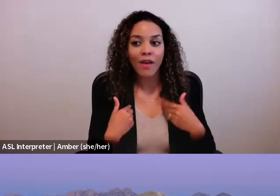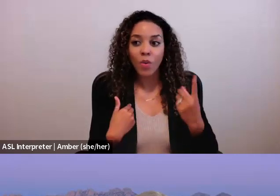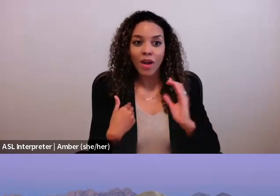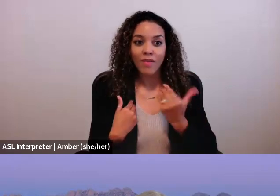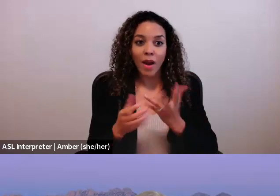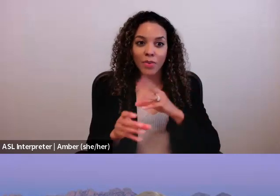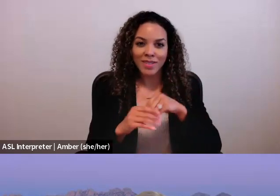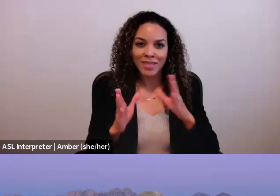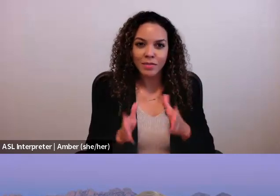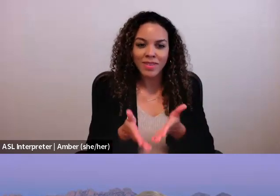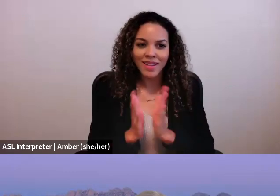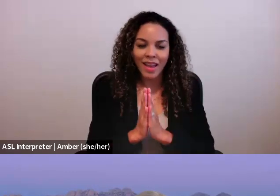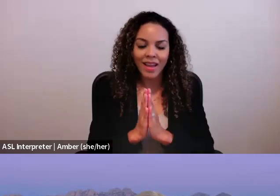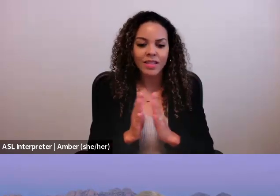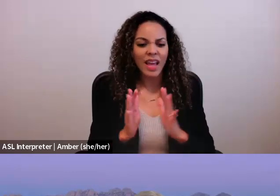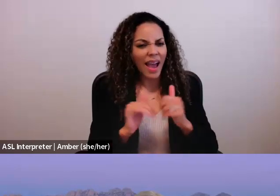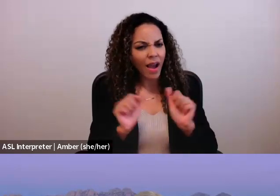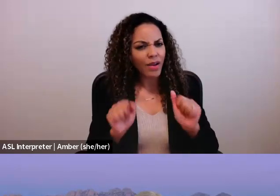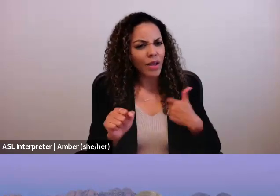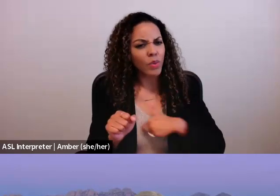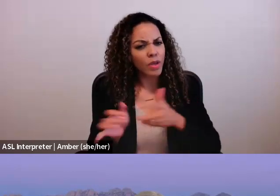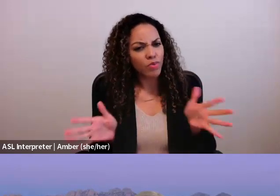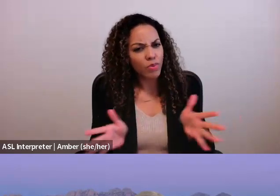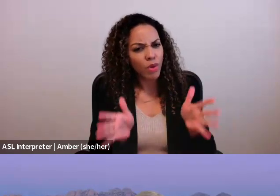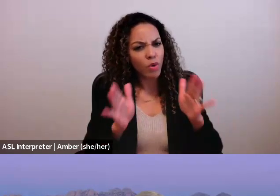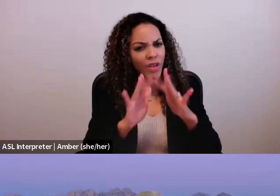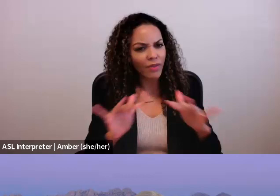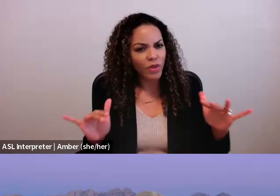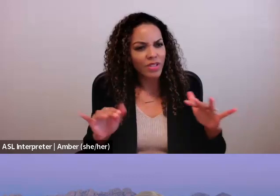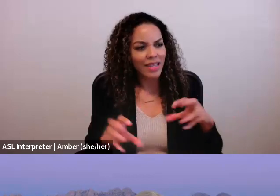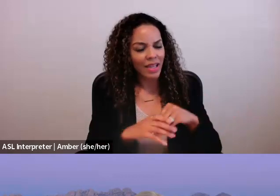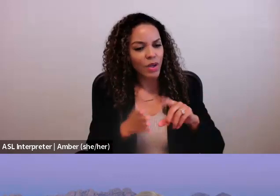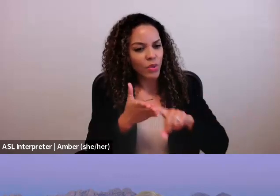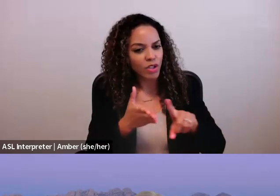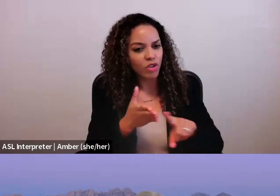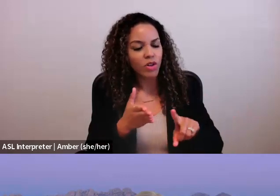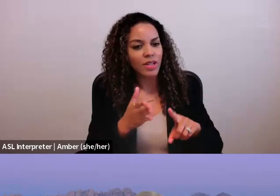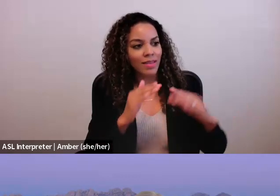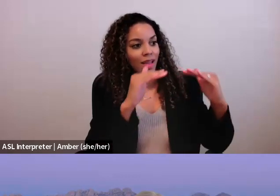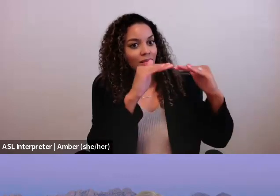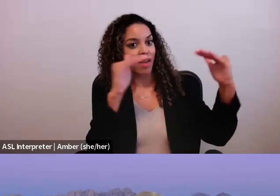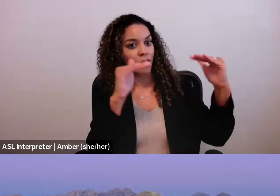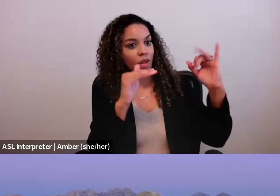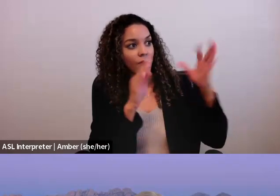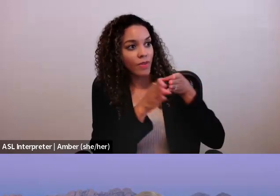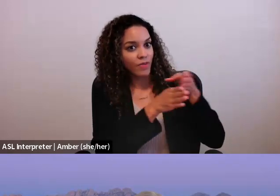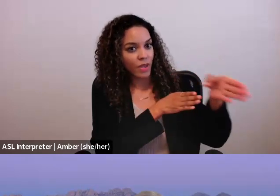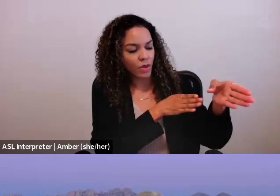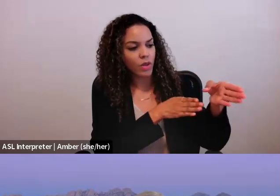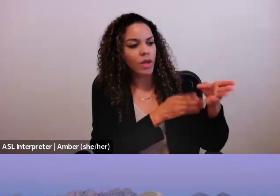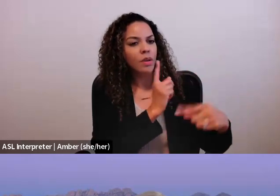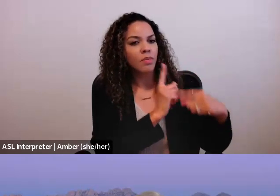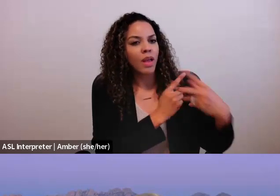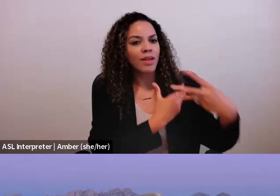participants who's asking, how can we promote the diversity in research at the level of the field in addition to